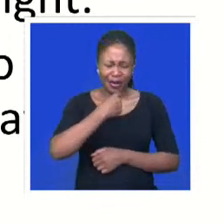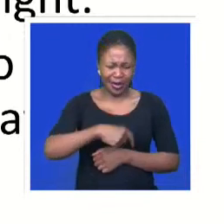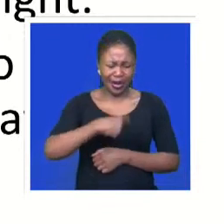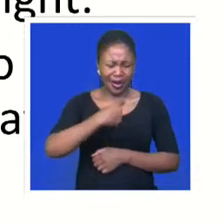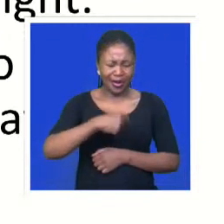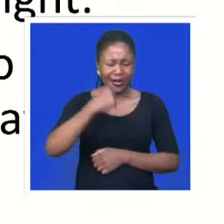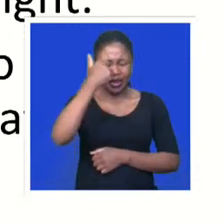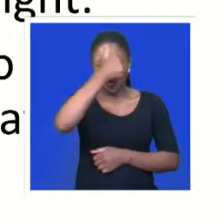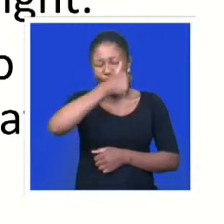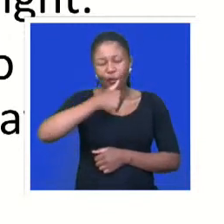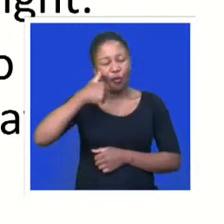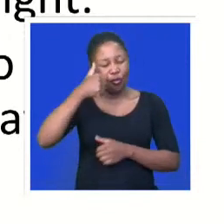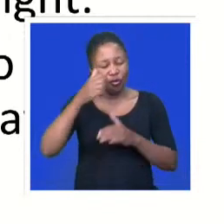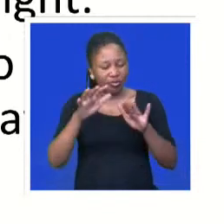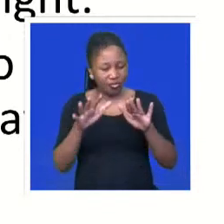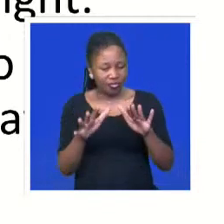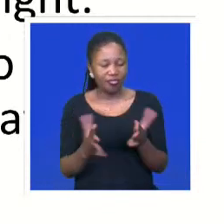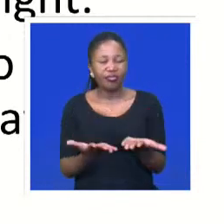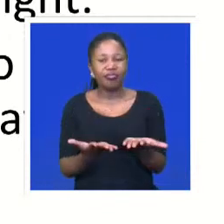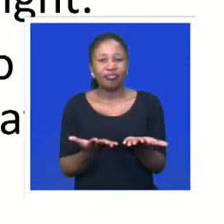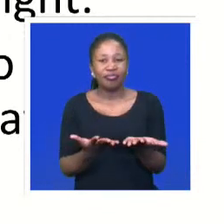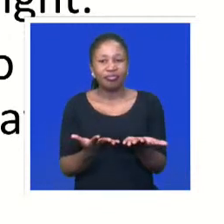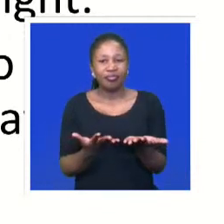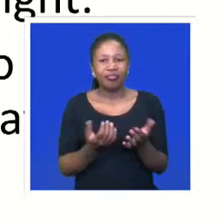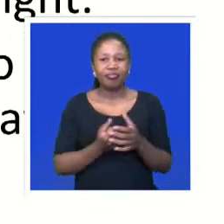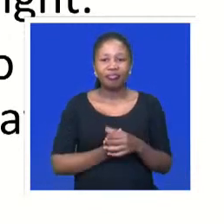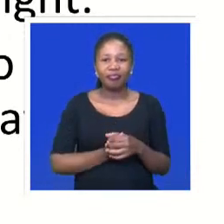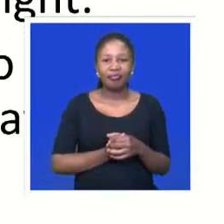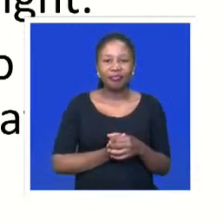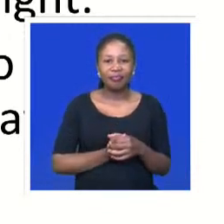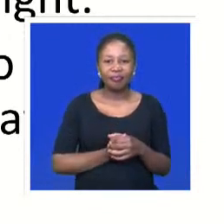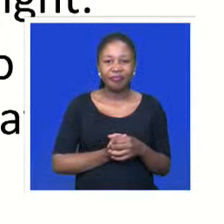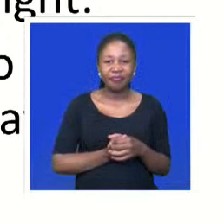The first one we can say God is